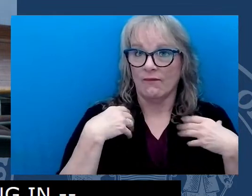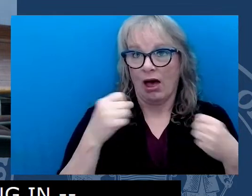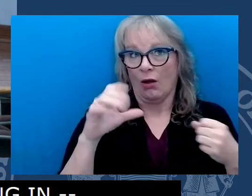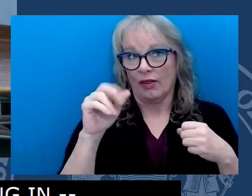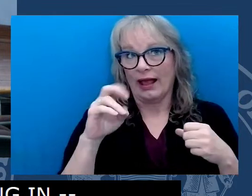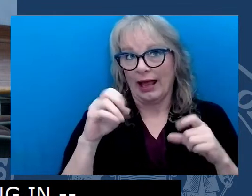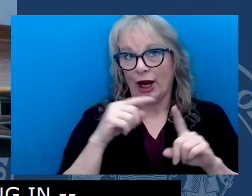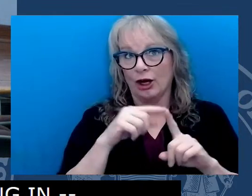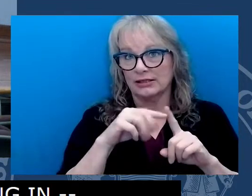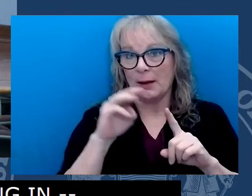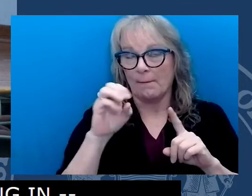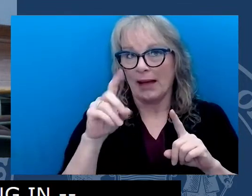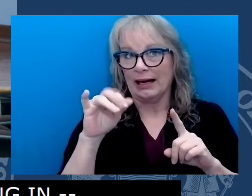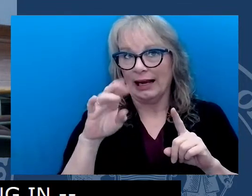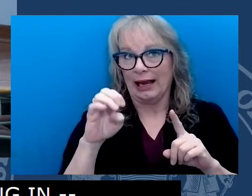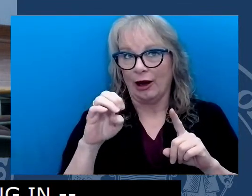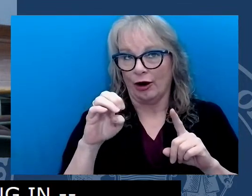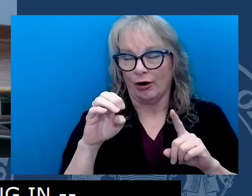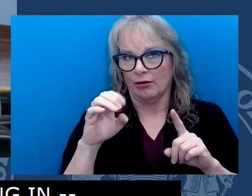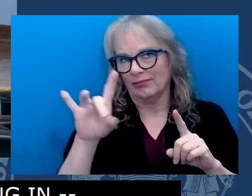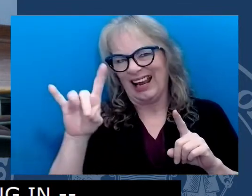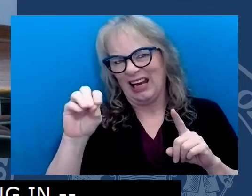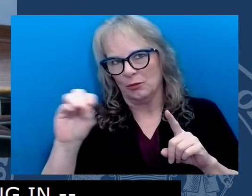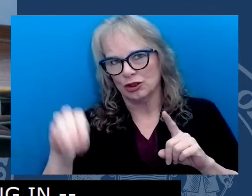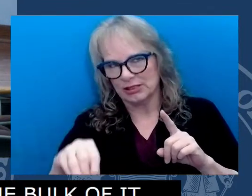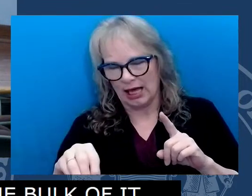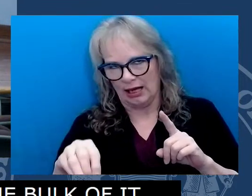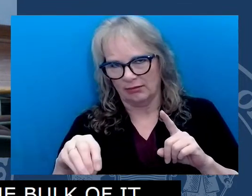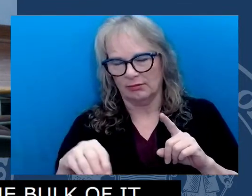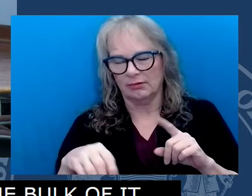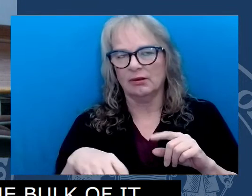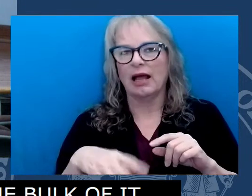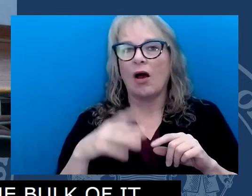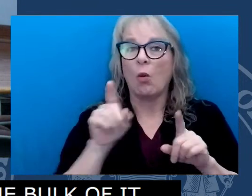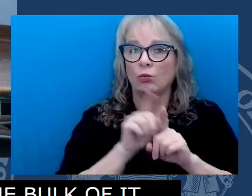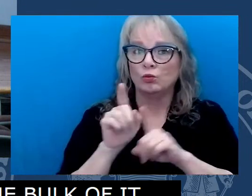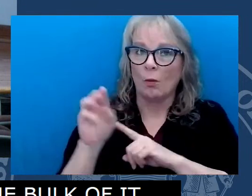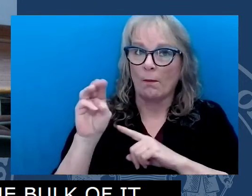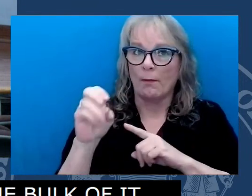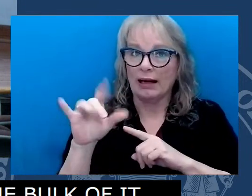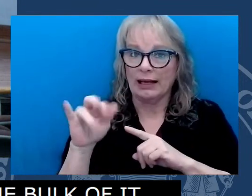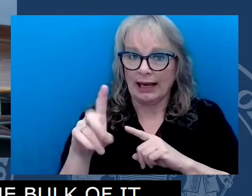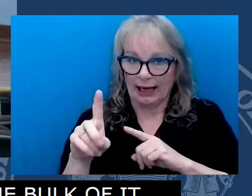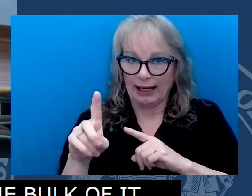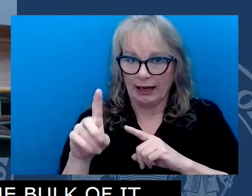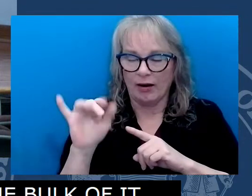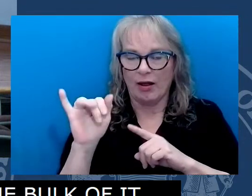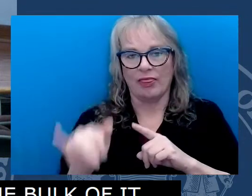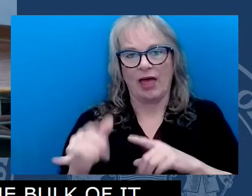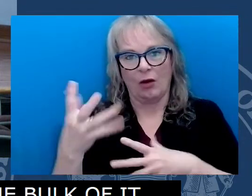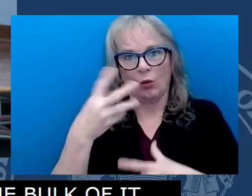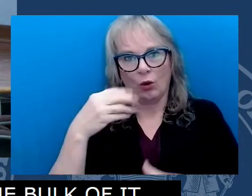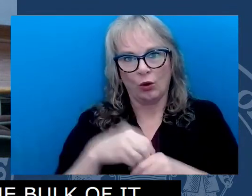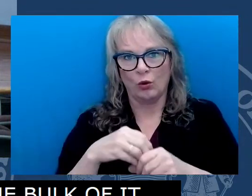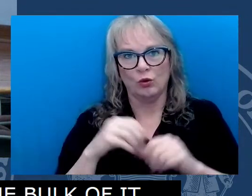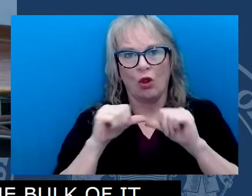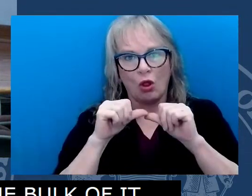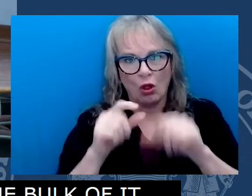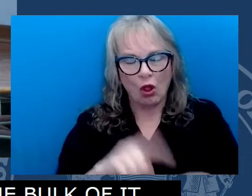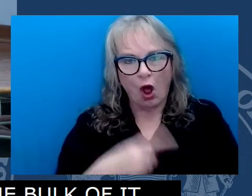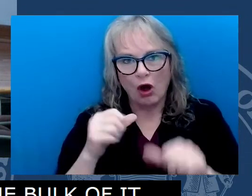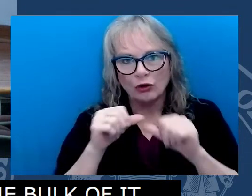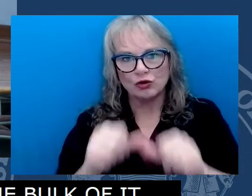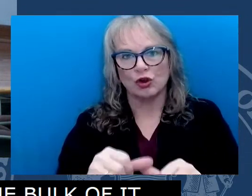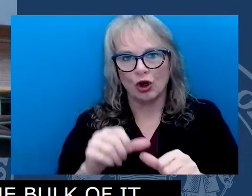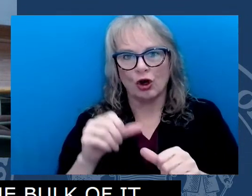of it, 80%, and Medicaid, which includes long-term care for seniors that don't have